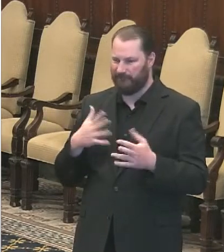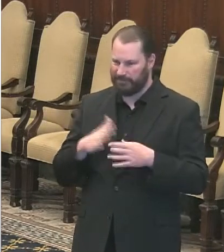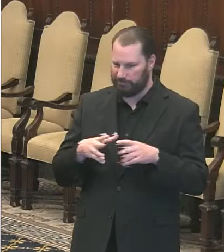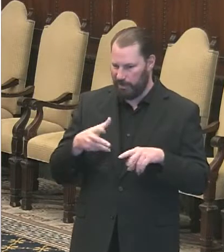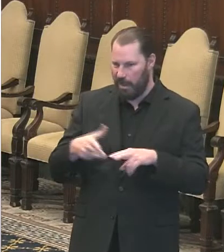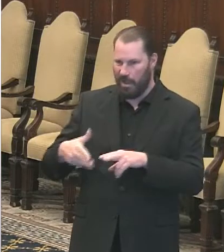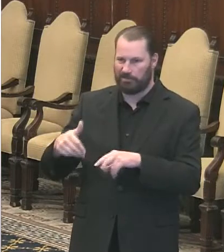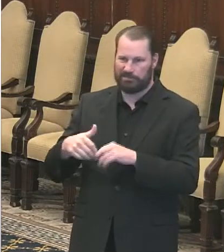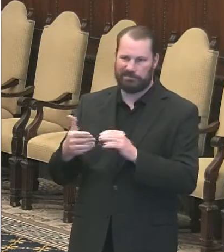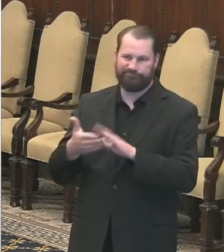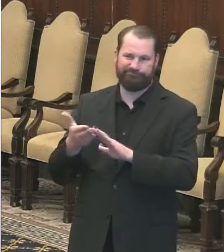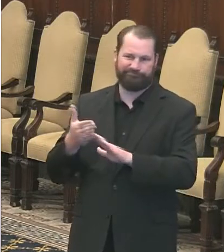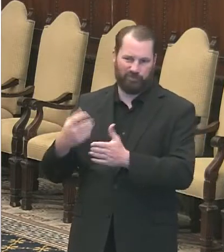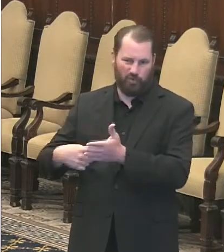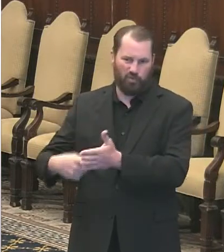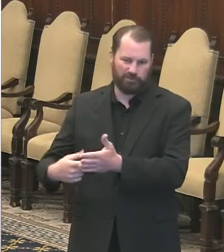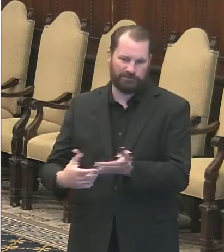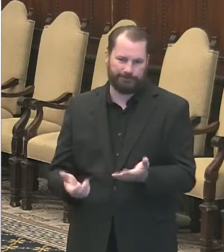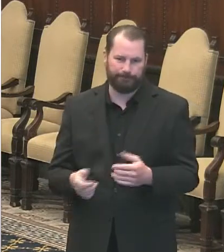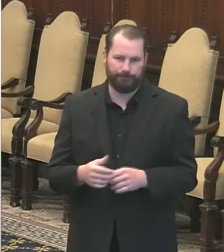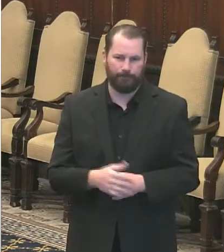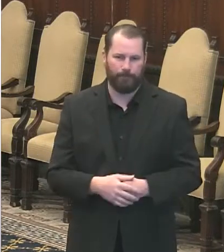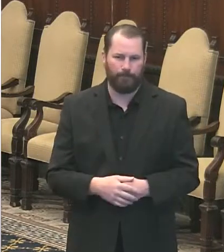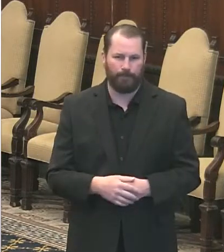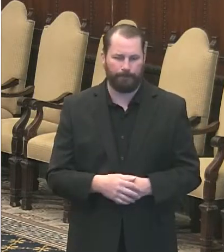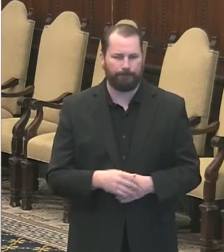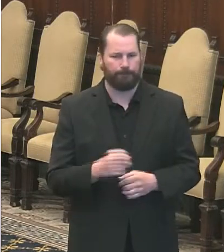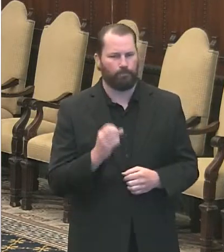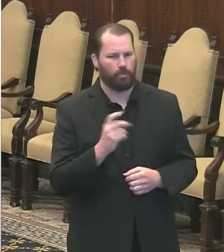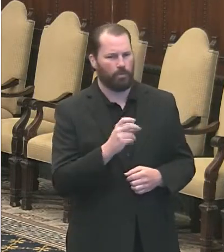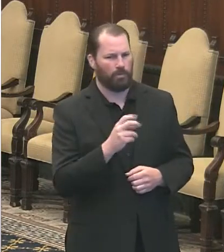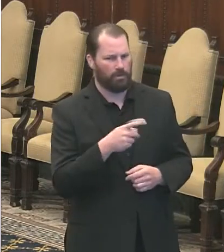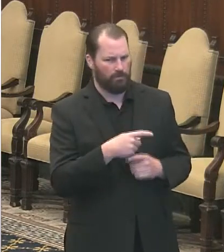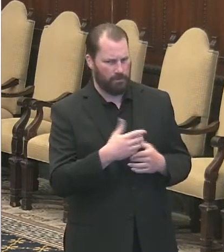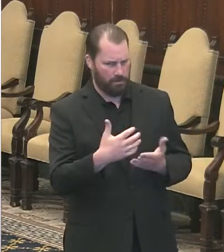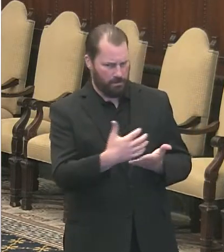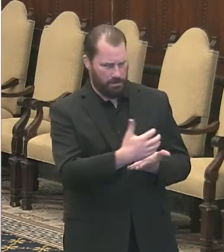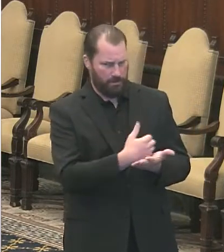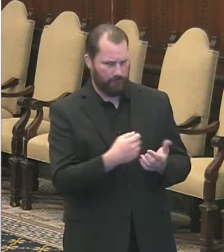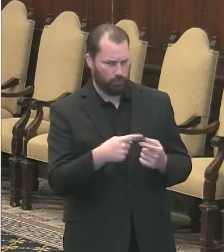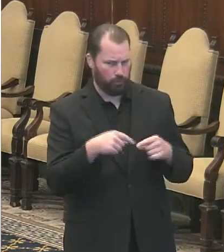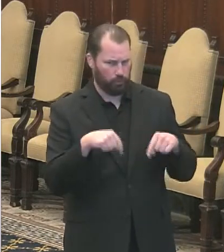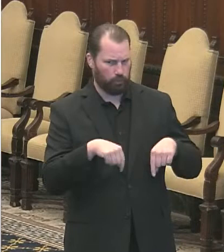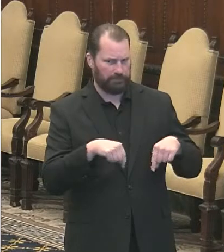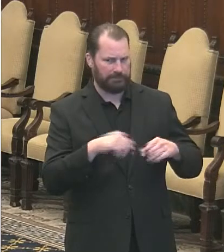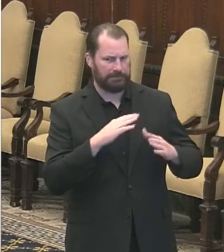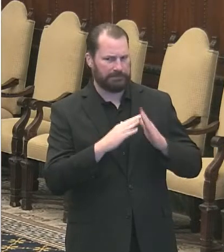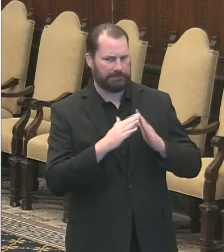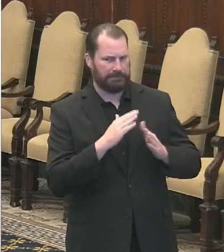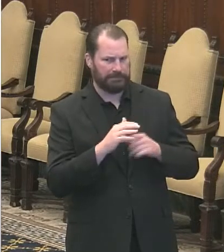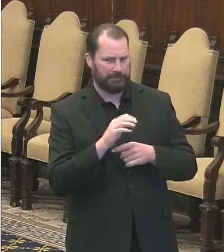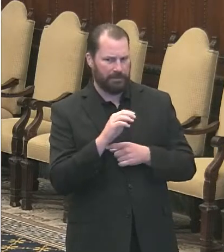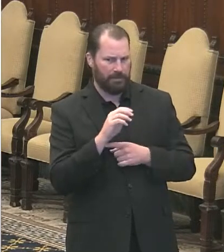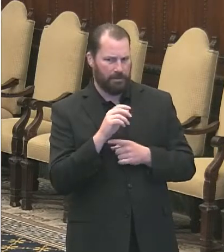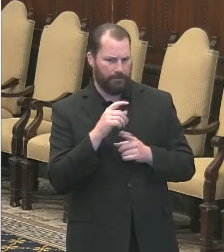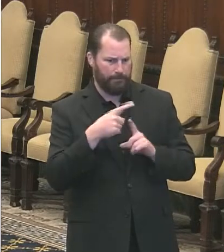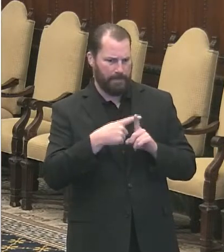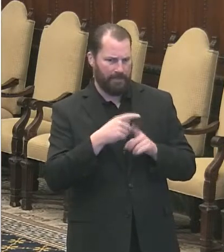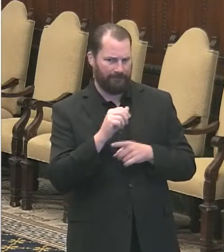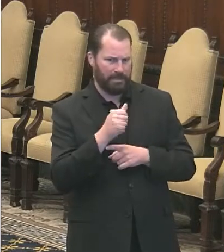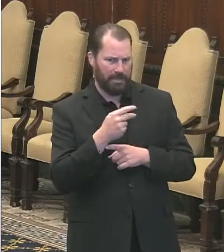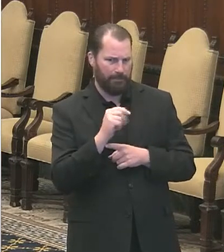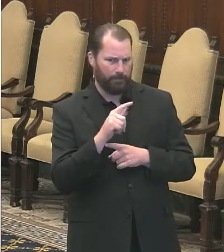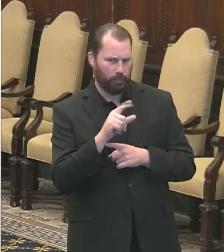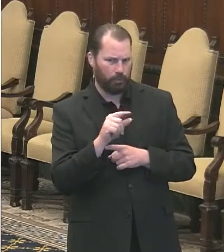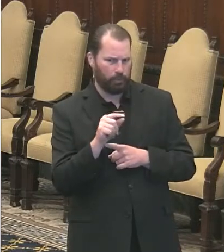details of this question, but in terms of the revenue into the city for the month of April 2020 versus 2019, is it down more than you